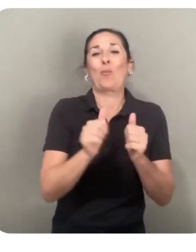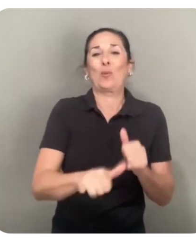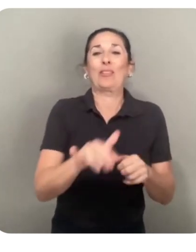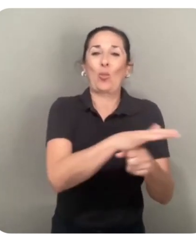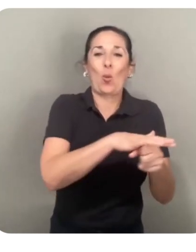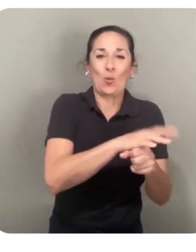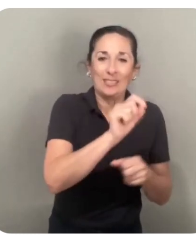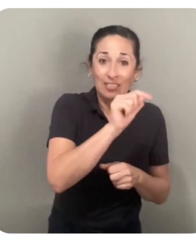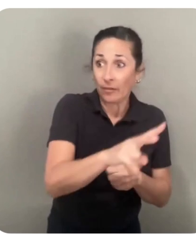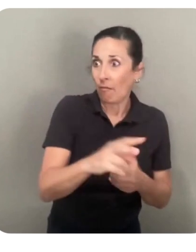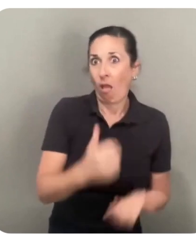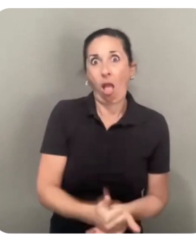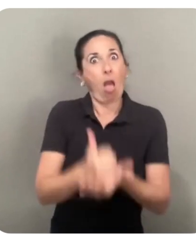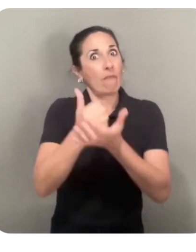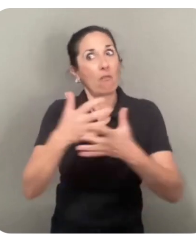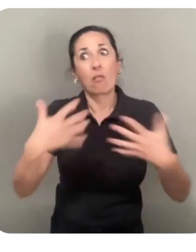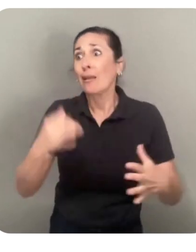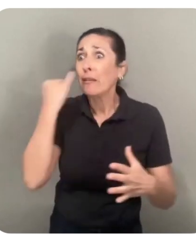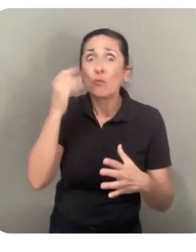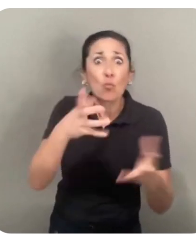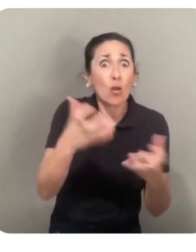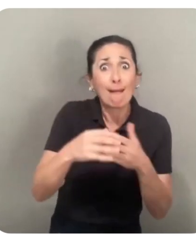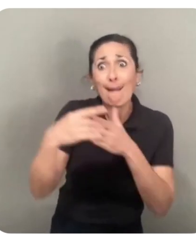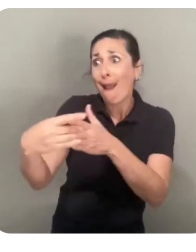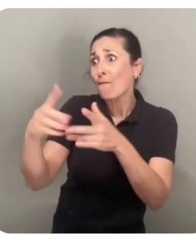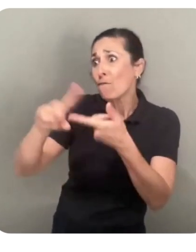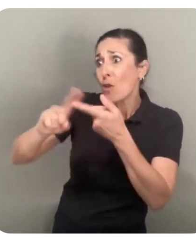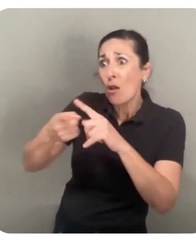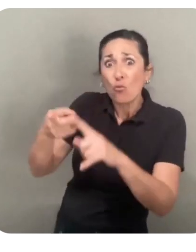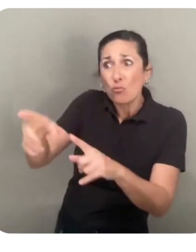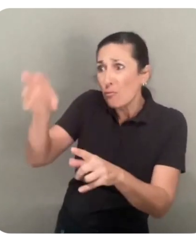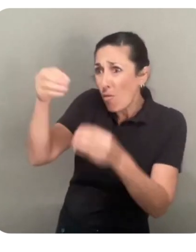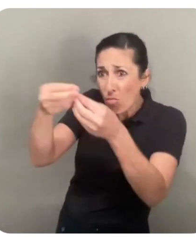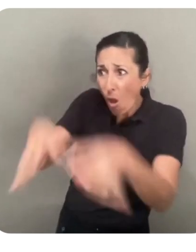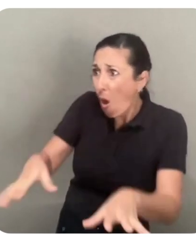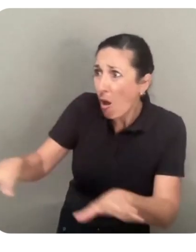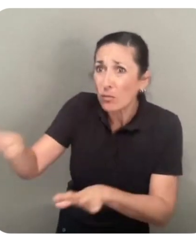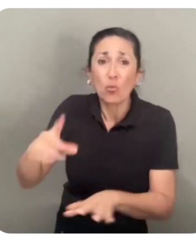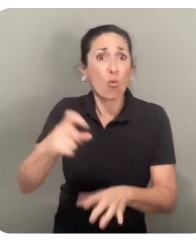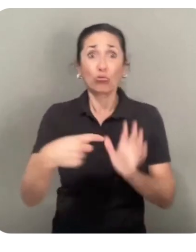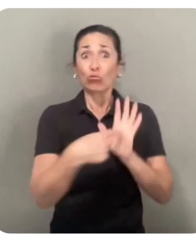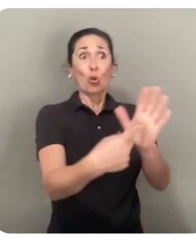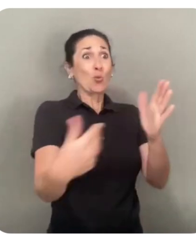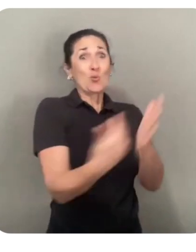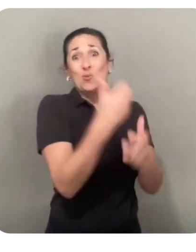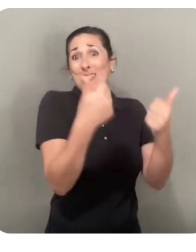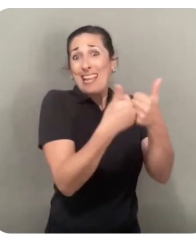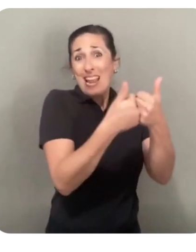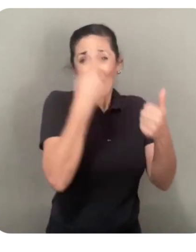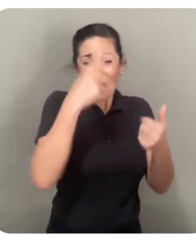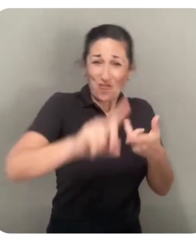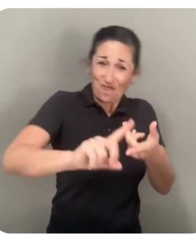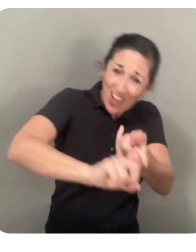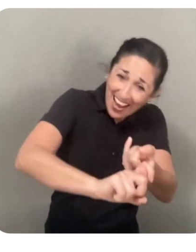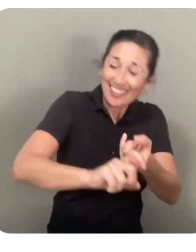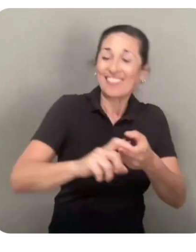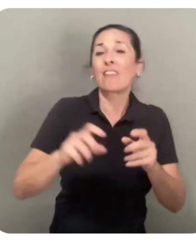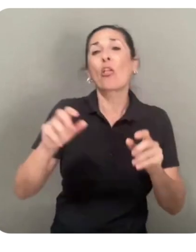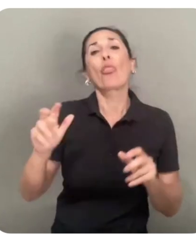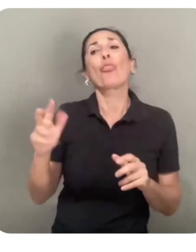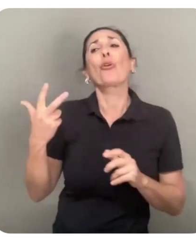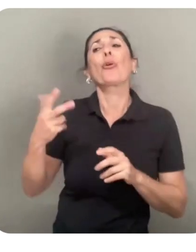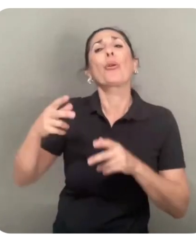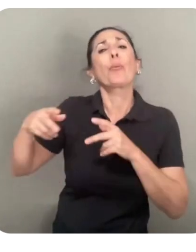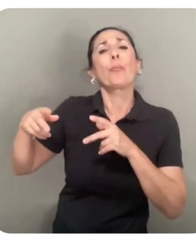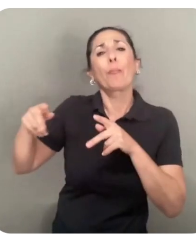trying to guide a friend who is lost, or show off a new game to your buddies. This is available for any third-party developer